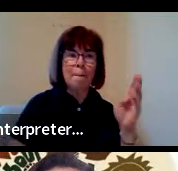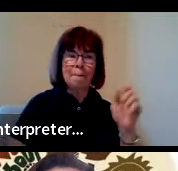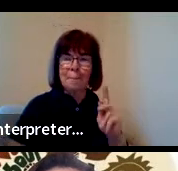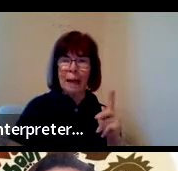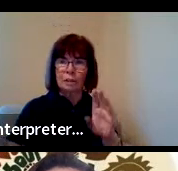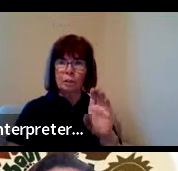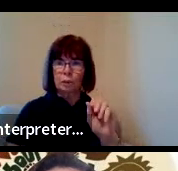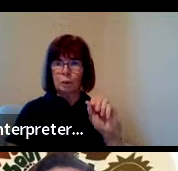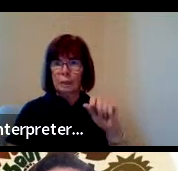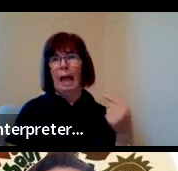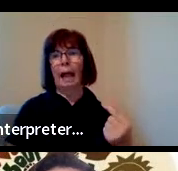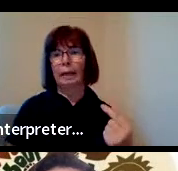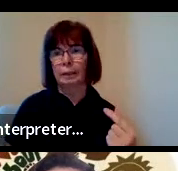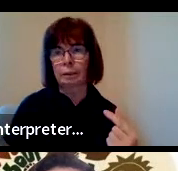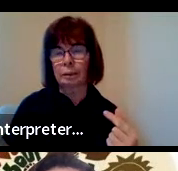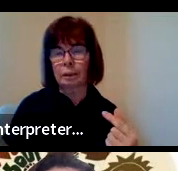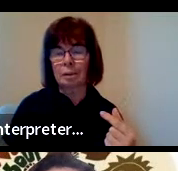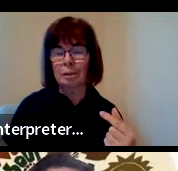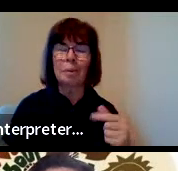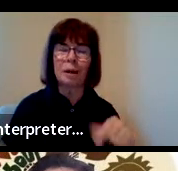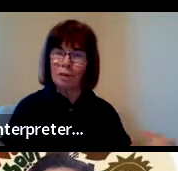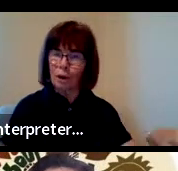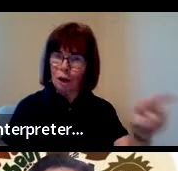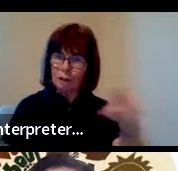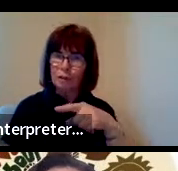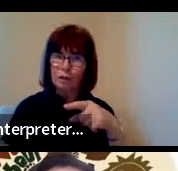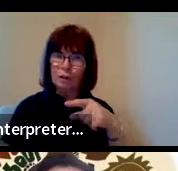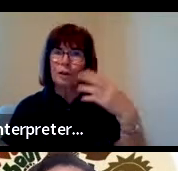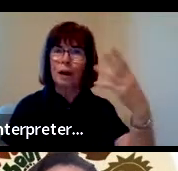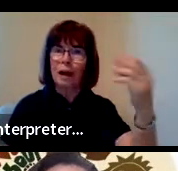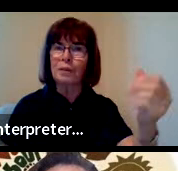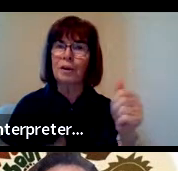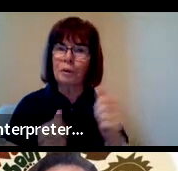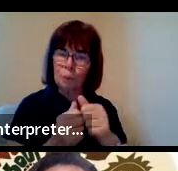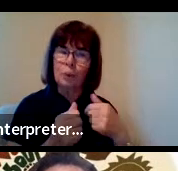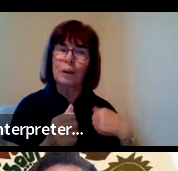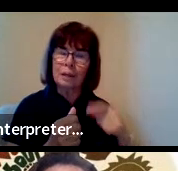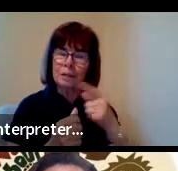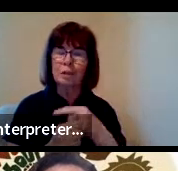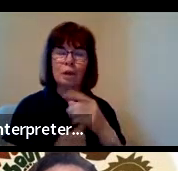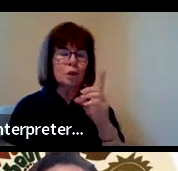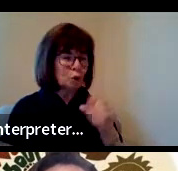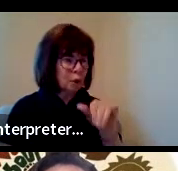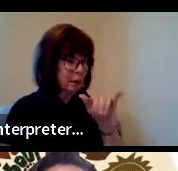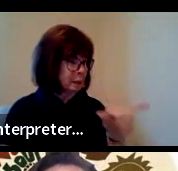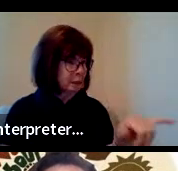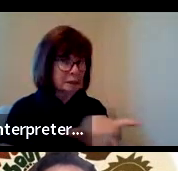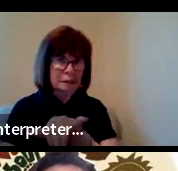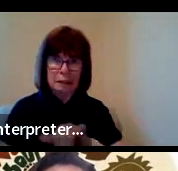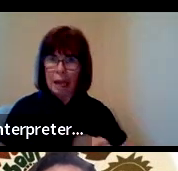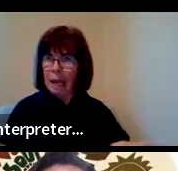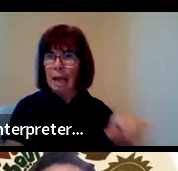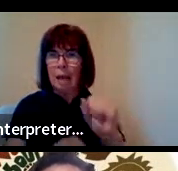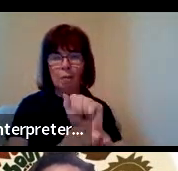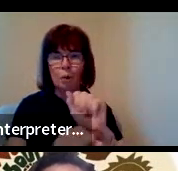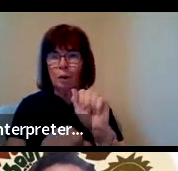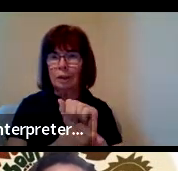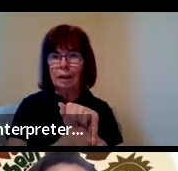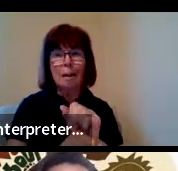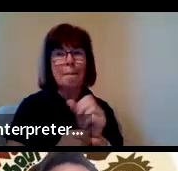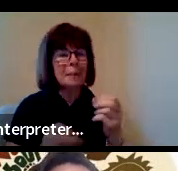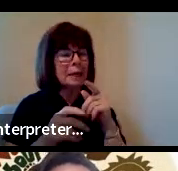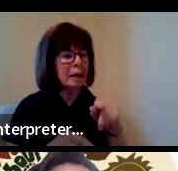for those of you who are out there, and I think all of you are out there with us doing this work, many of these tactics you will